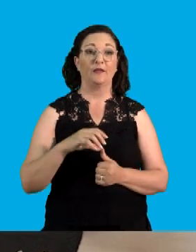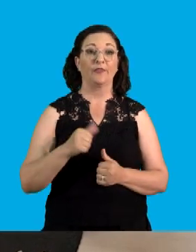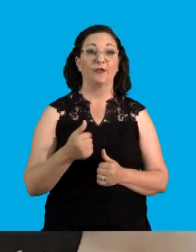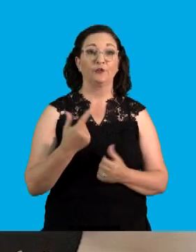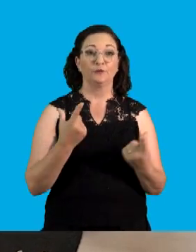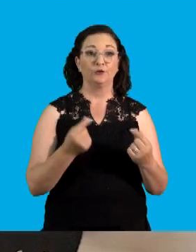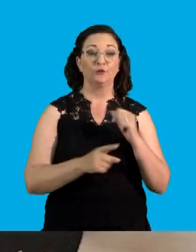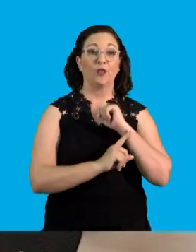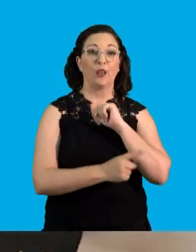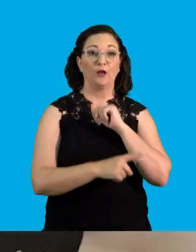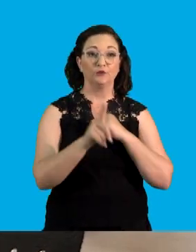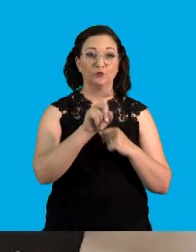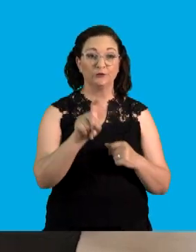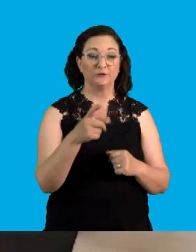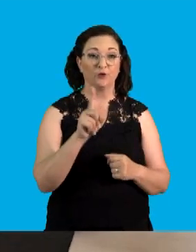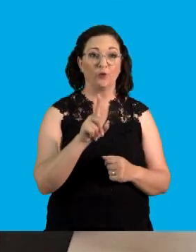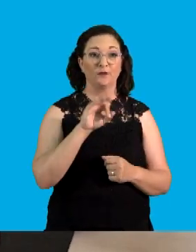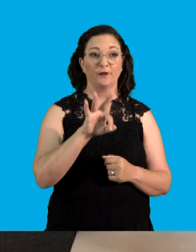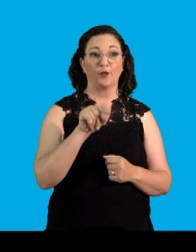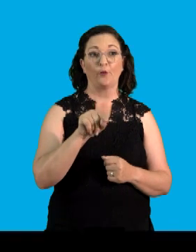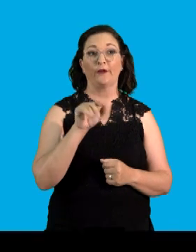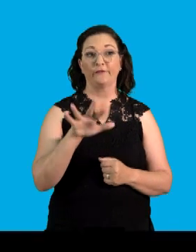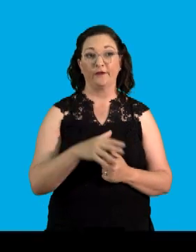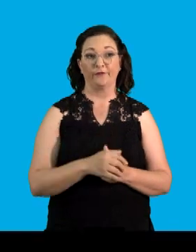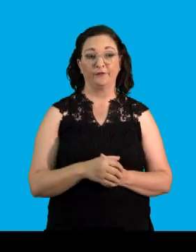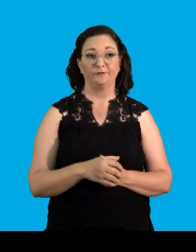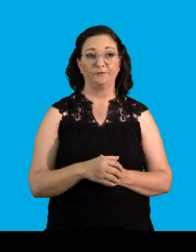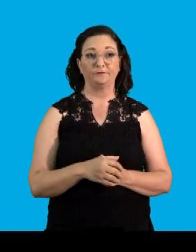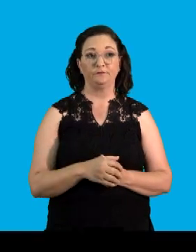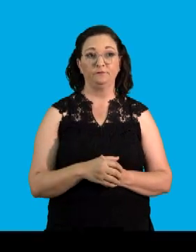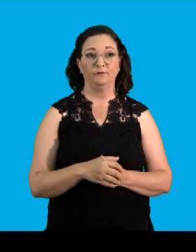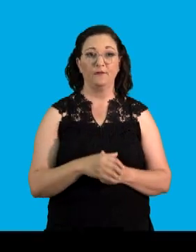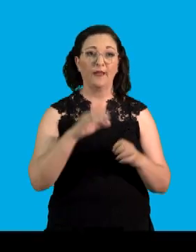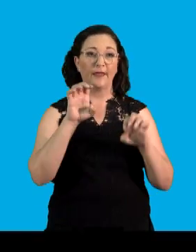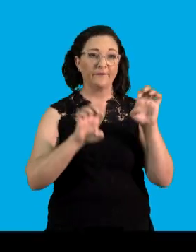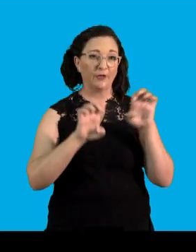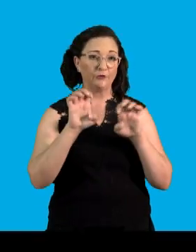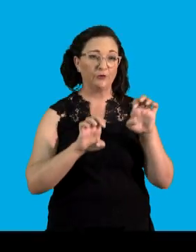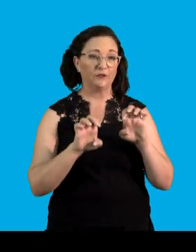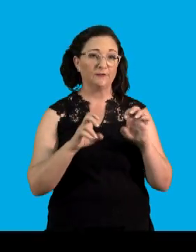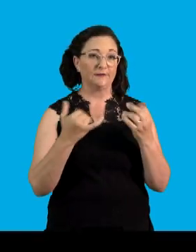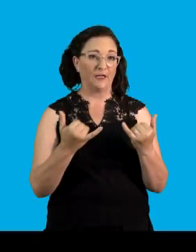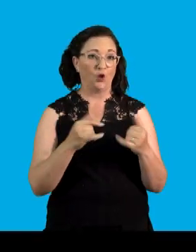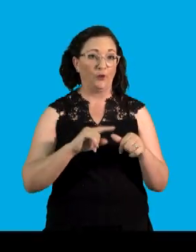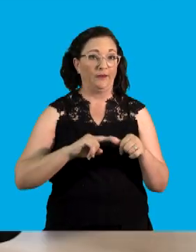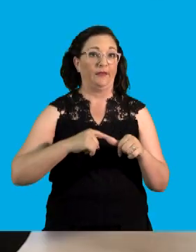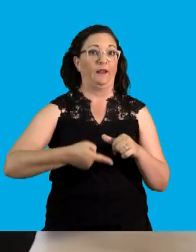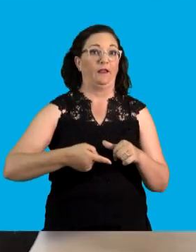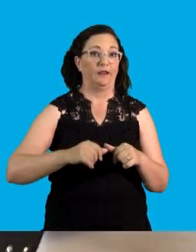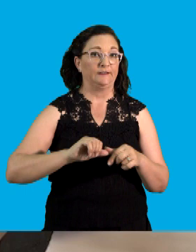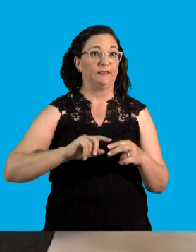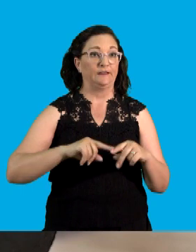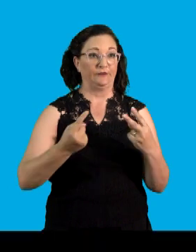going to do the last question, 3.5. Evaluate hope you can see we're going to a different level